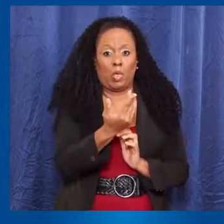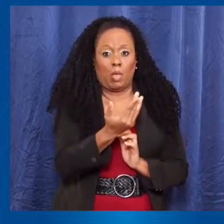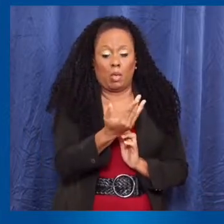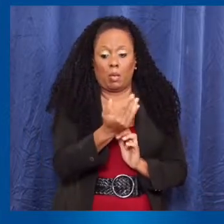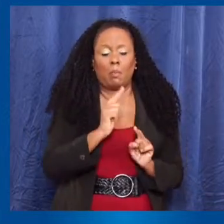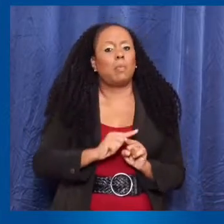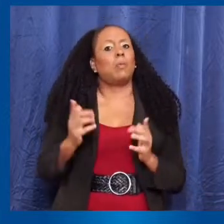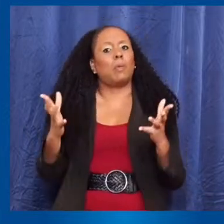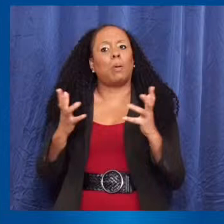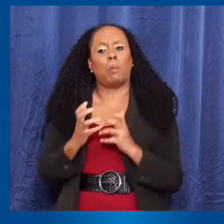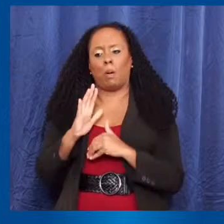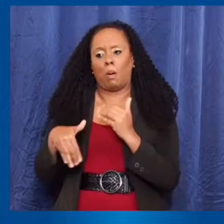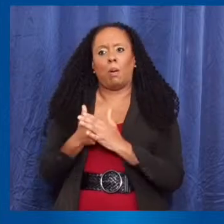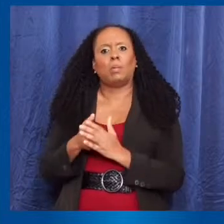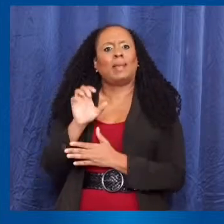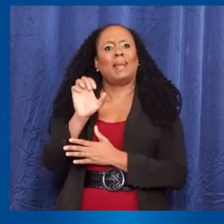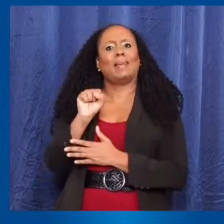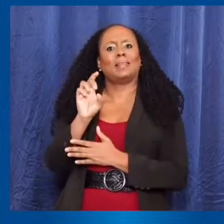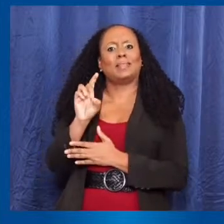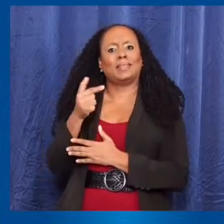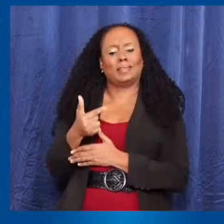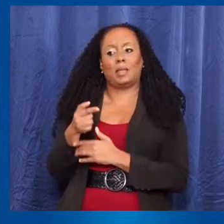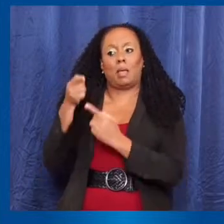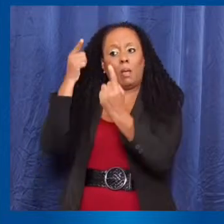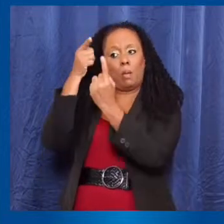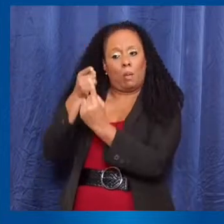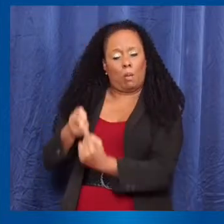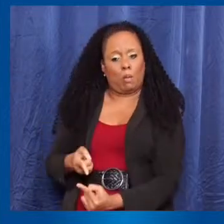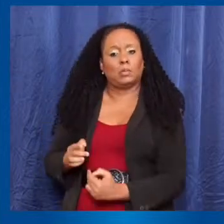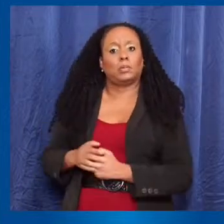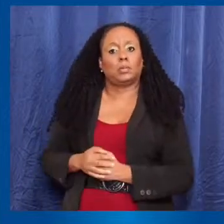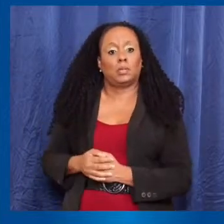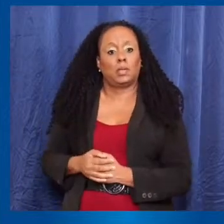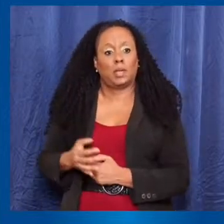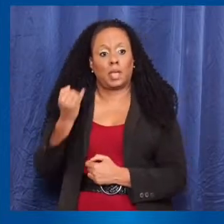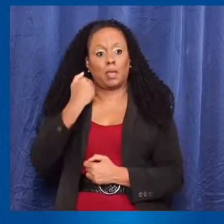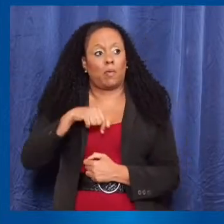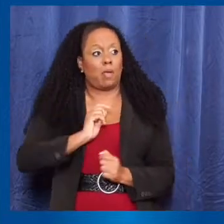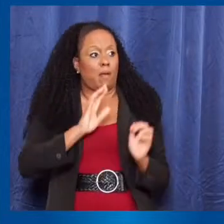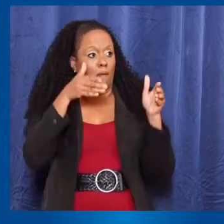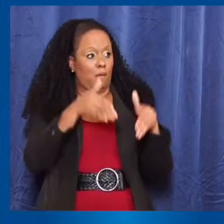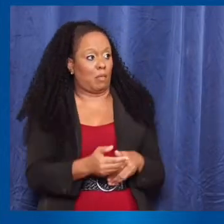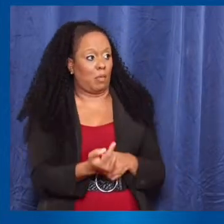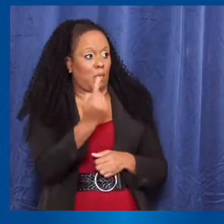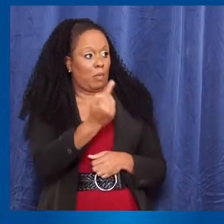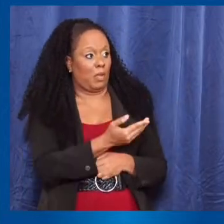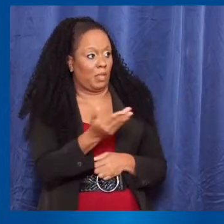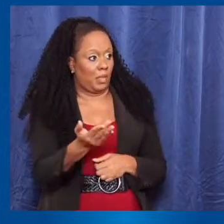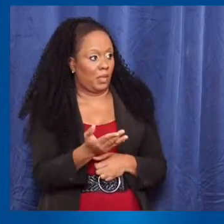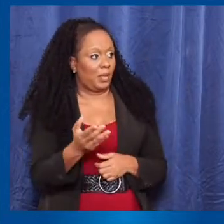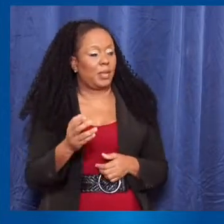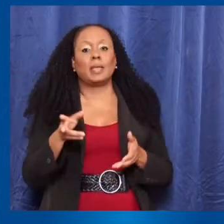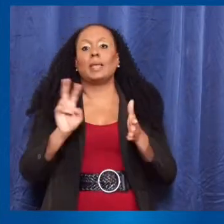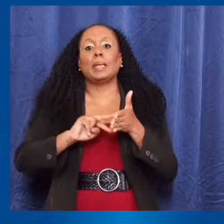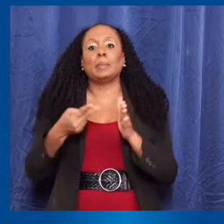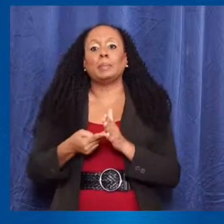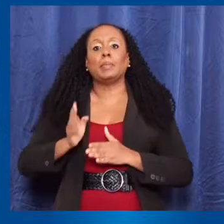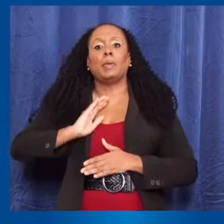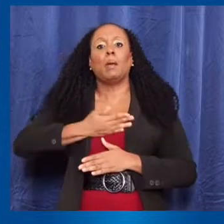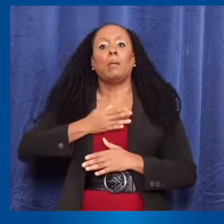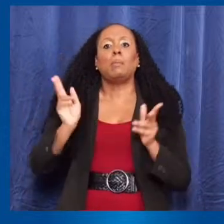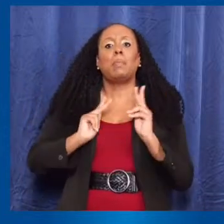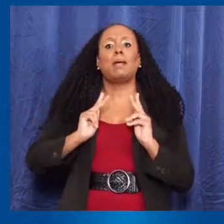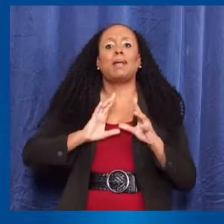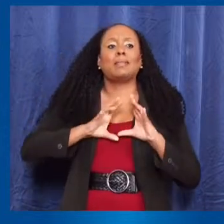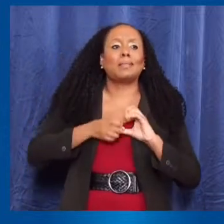the Sustainable Development Goals, then our people will come to suffer, and regrettably,